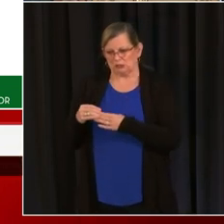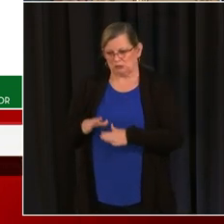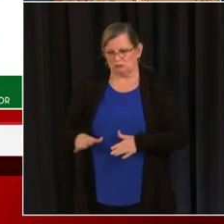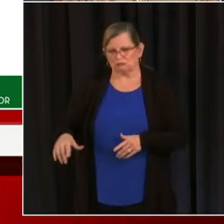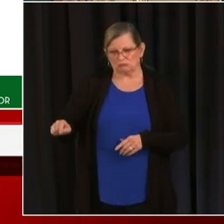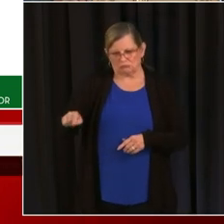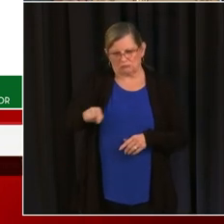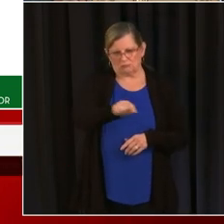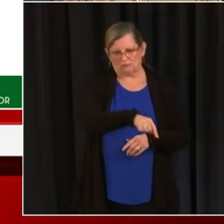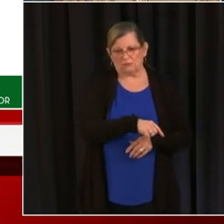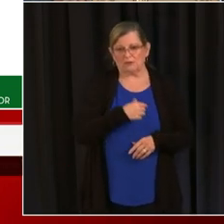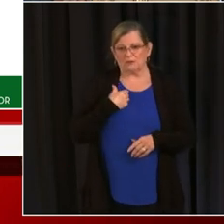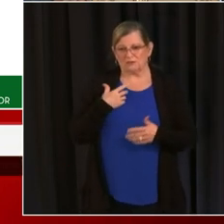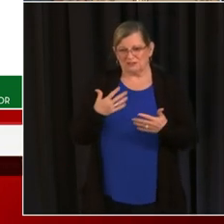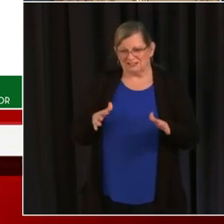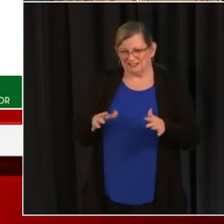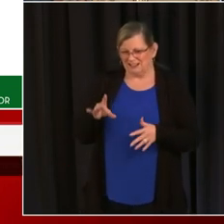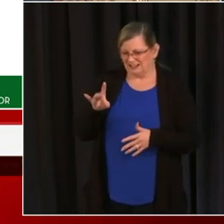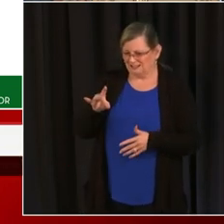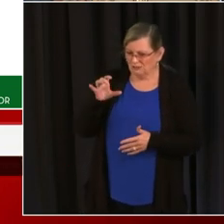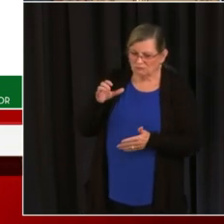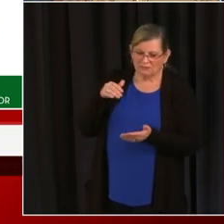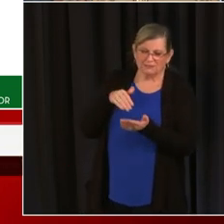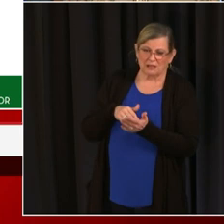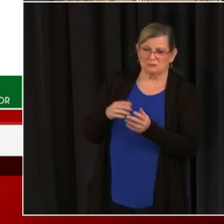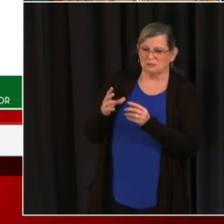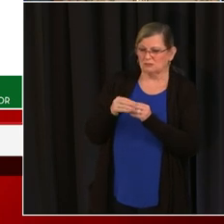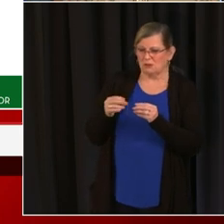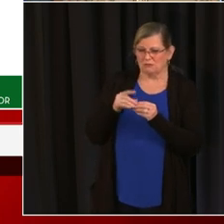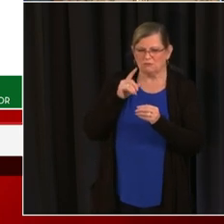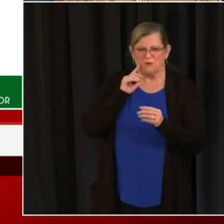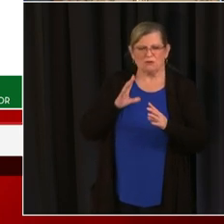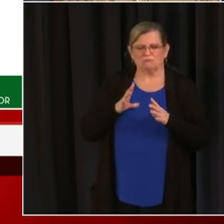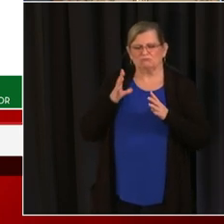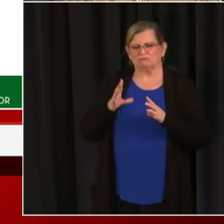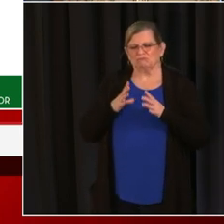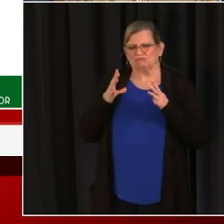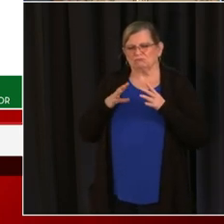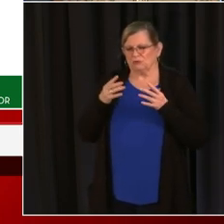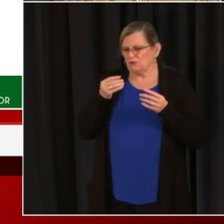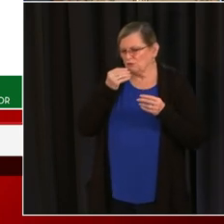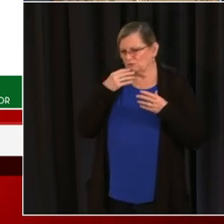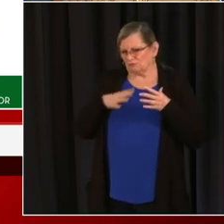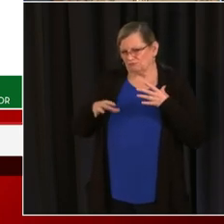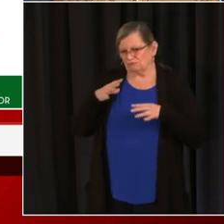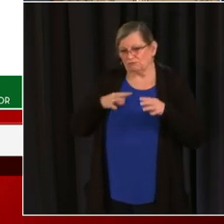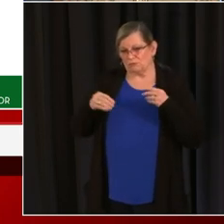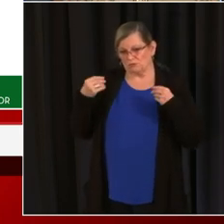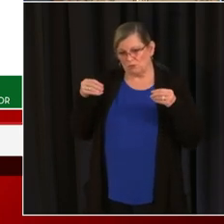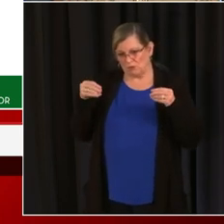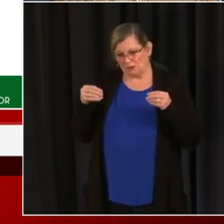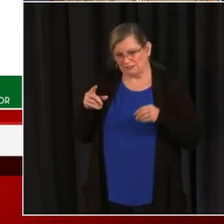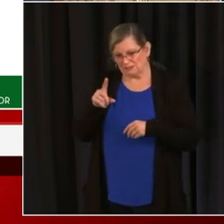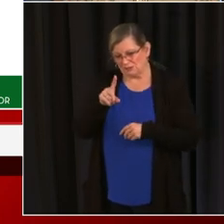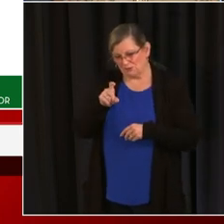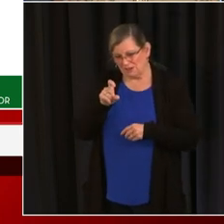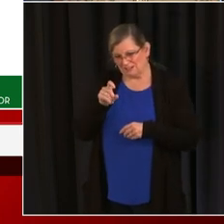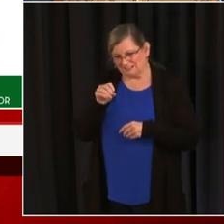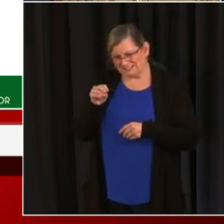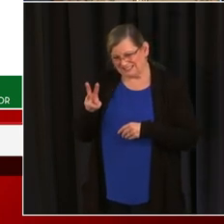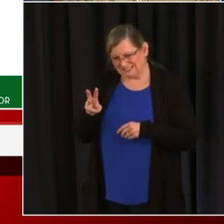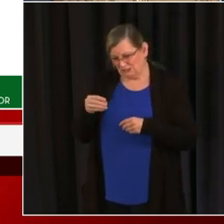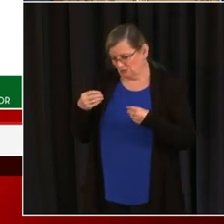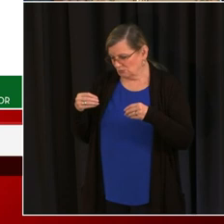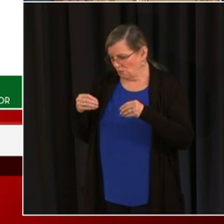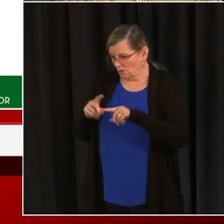announcing nearly $800,000 in robust retail grants to 106 local